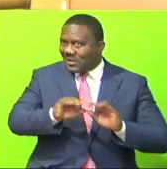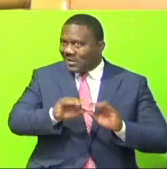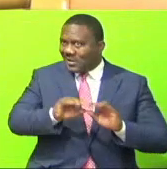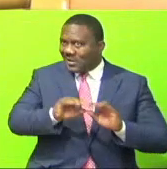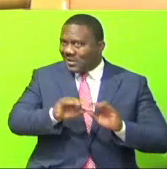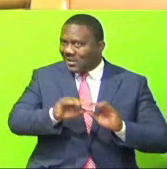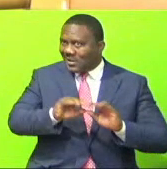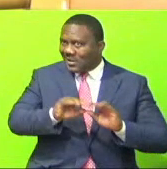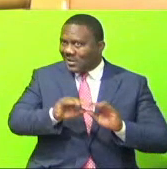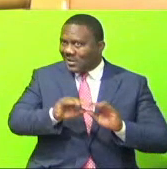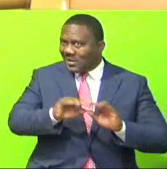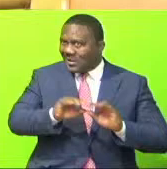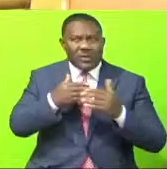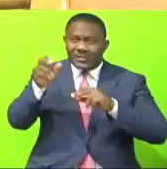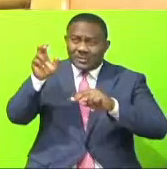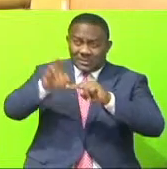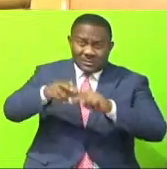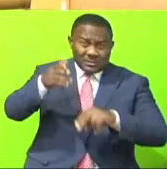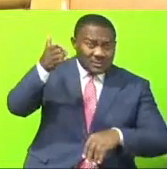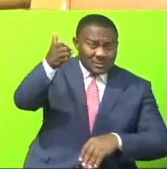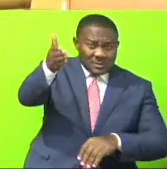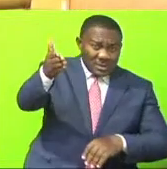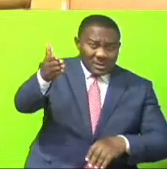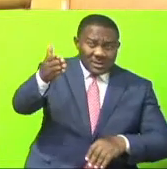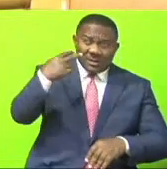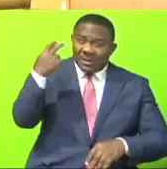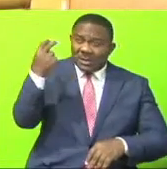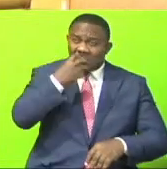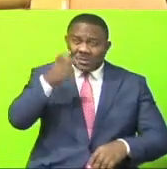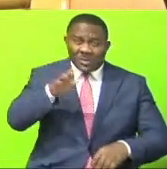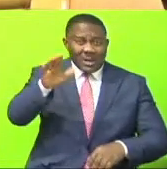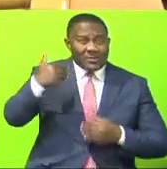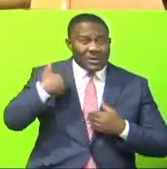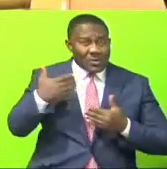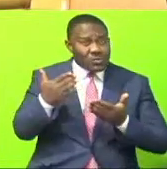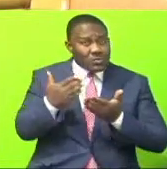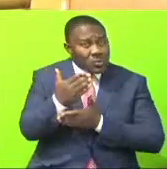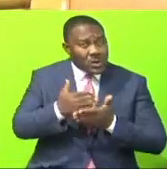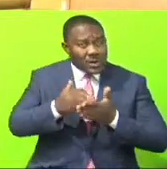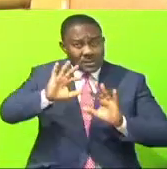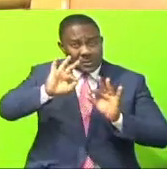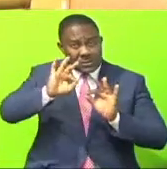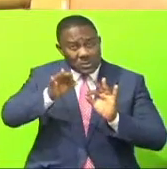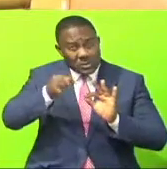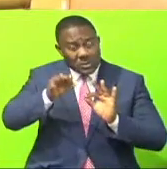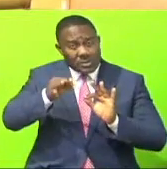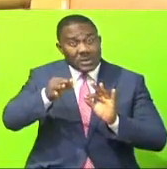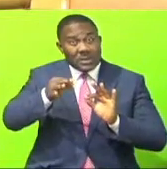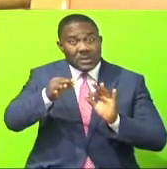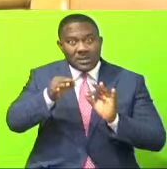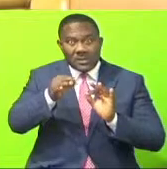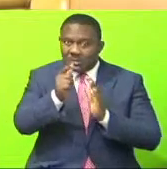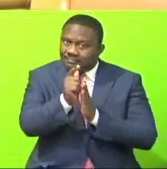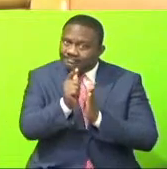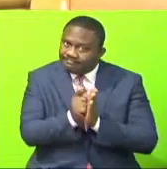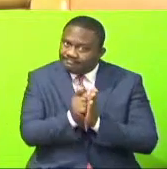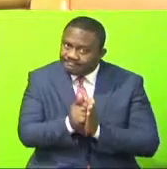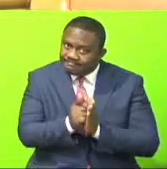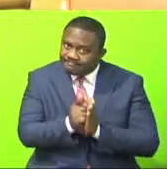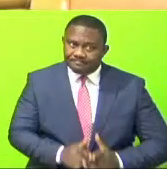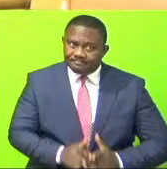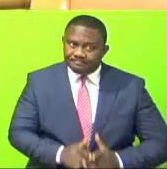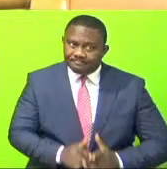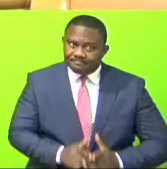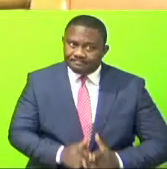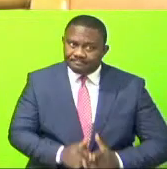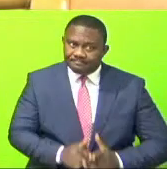Speaker interprets the rules. And the rules have been interpreted before and enforced in this